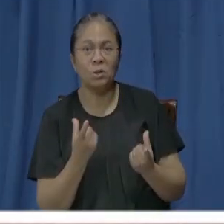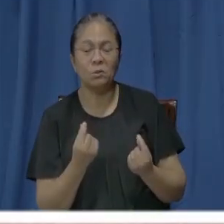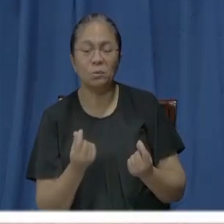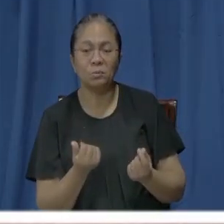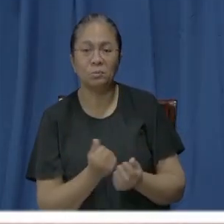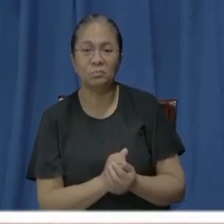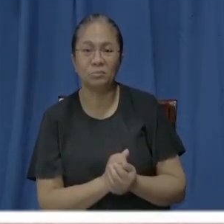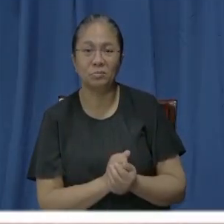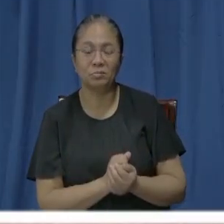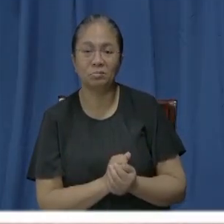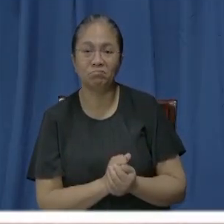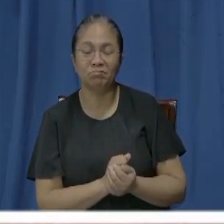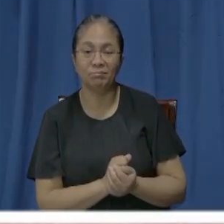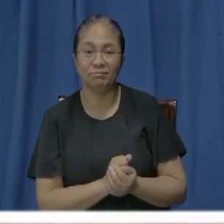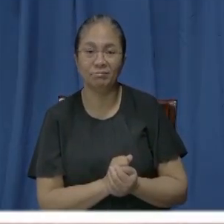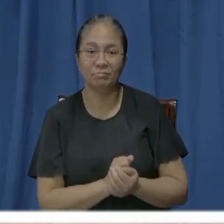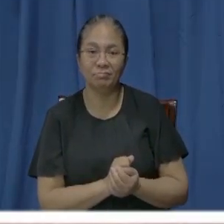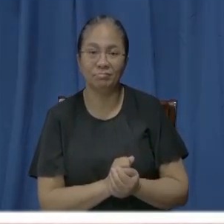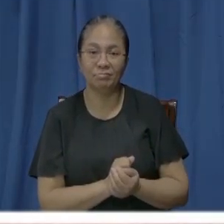What would they be doing?